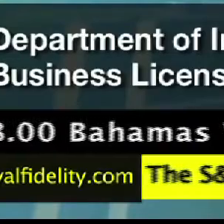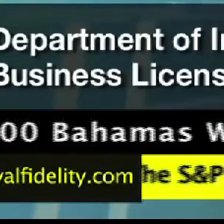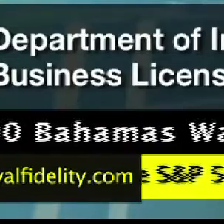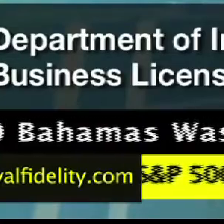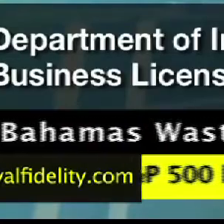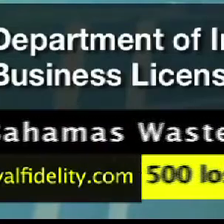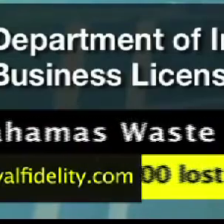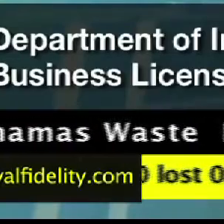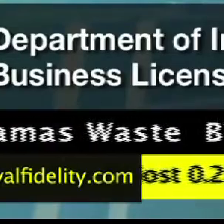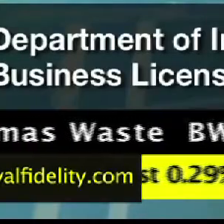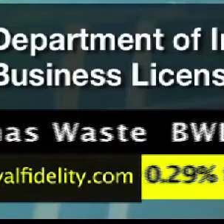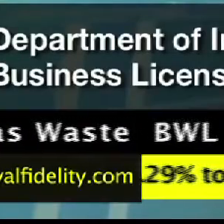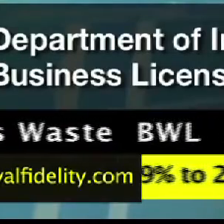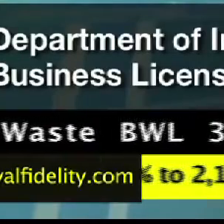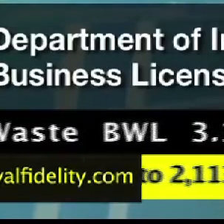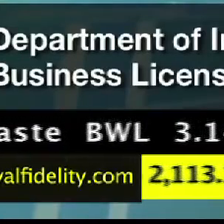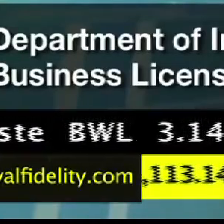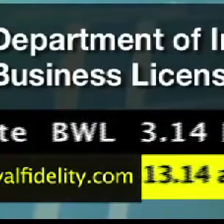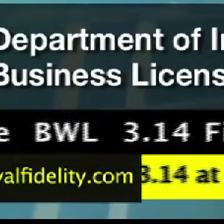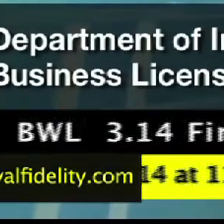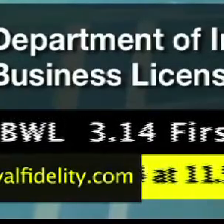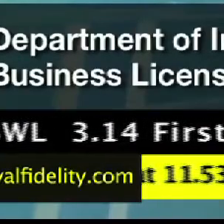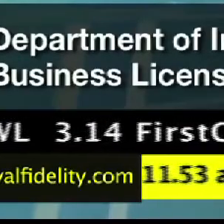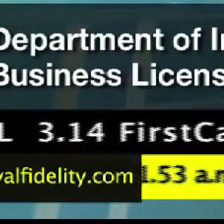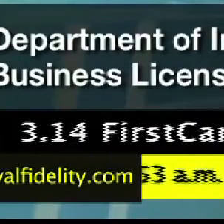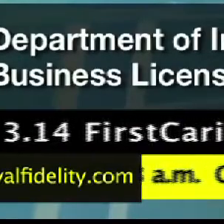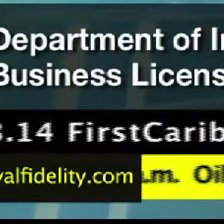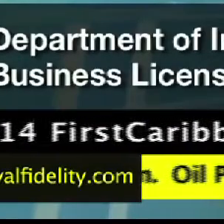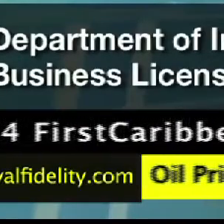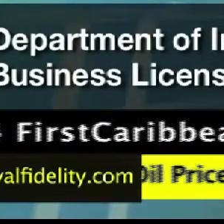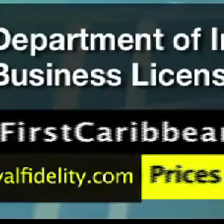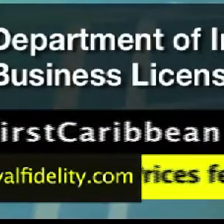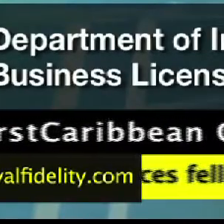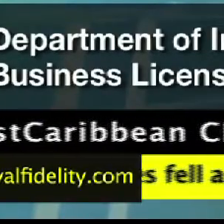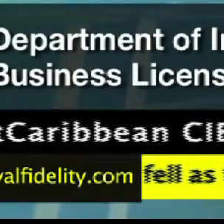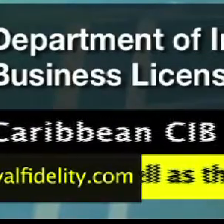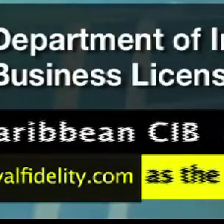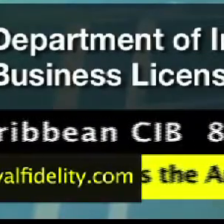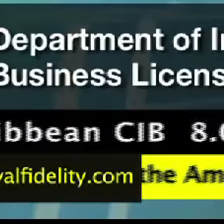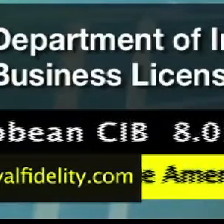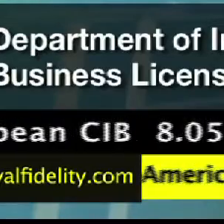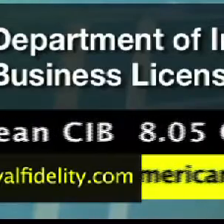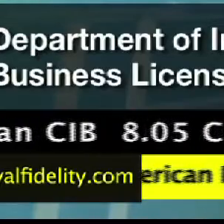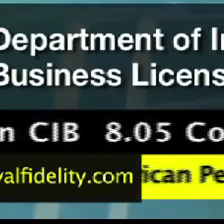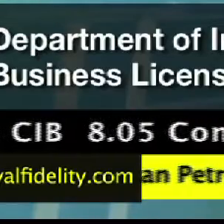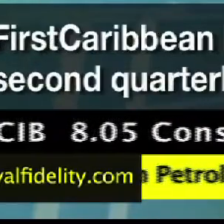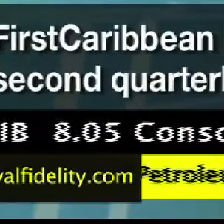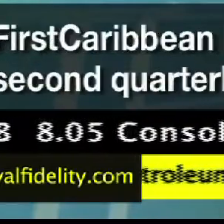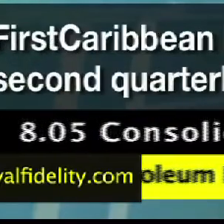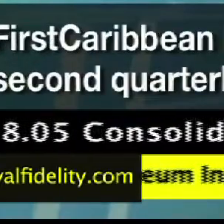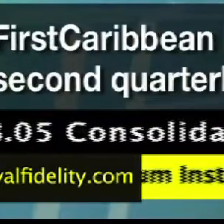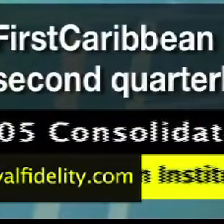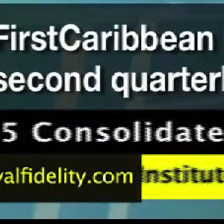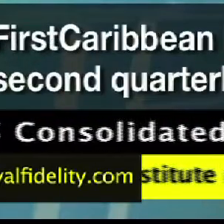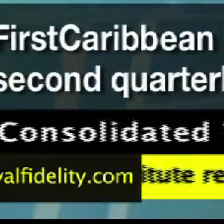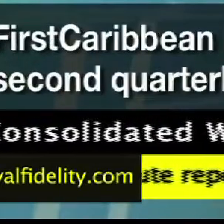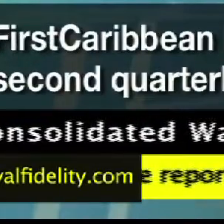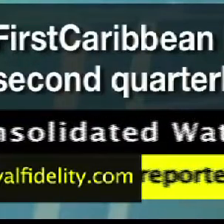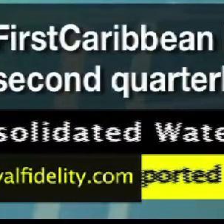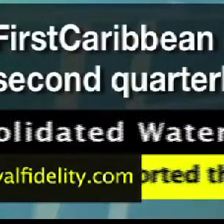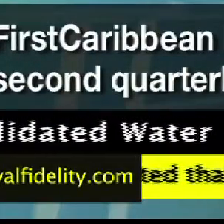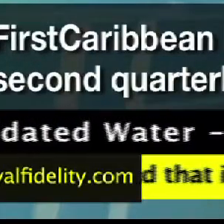automatic email response confirming submission of an application and payment. In other business news, First